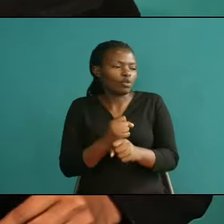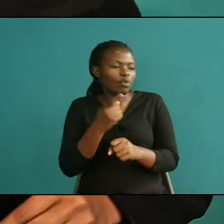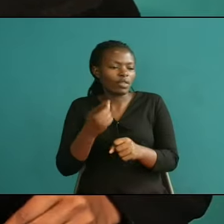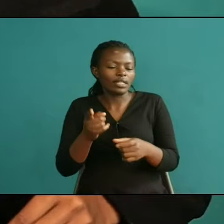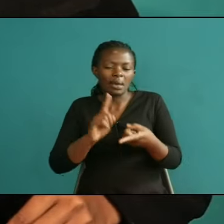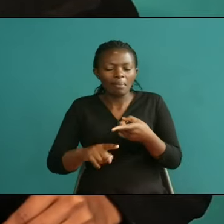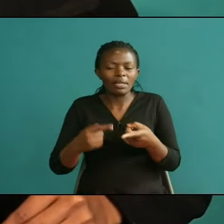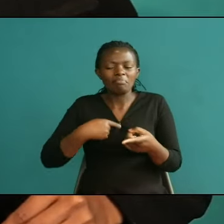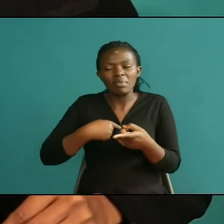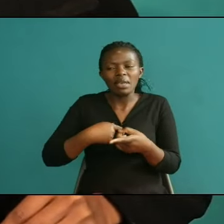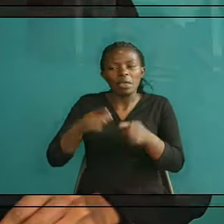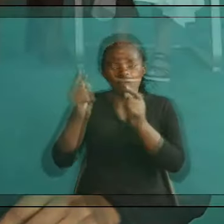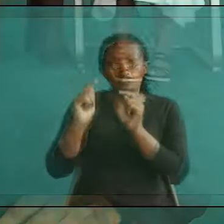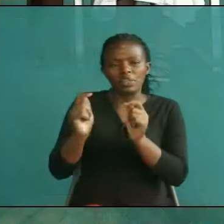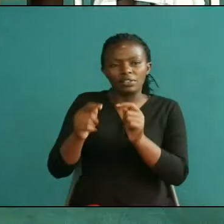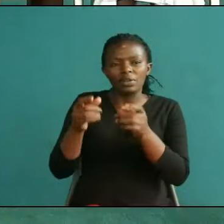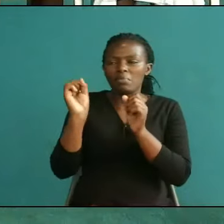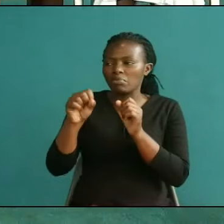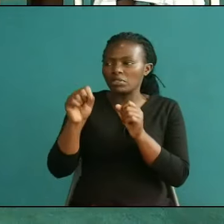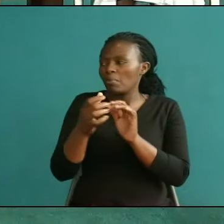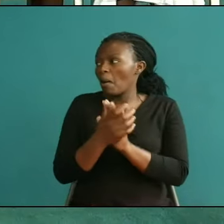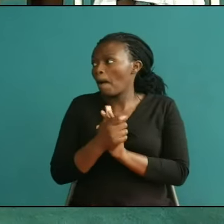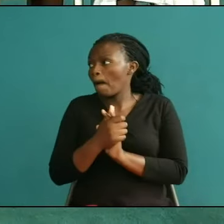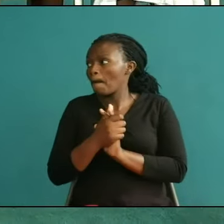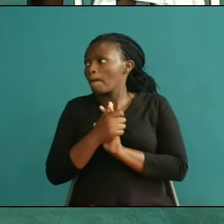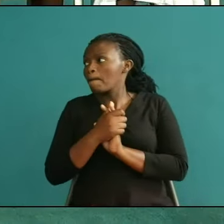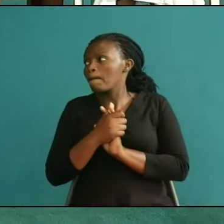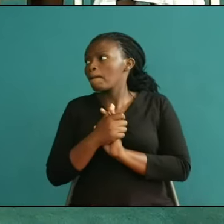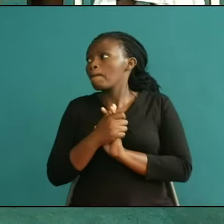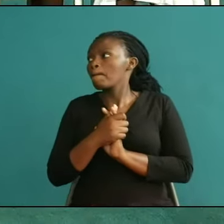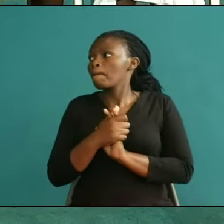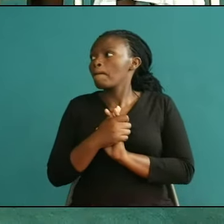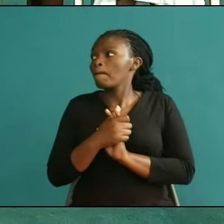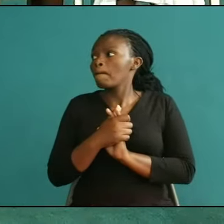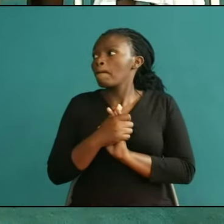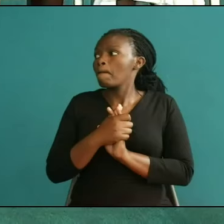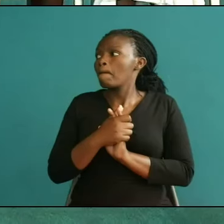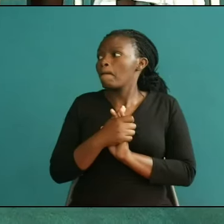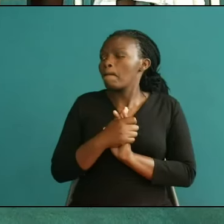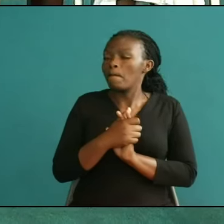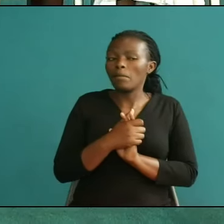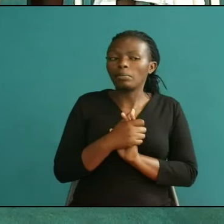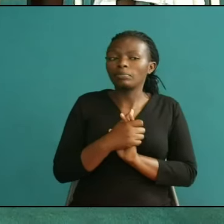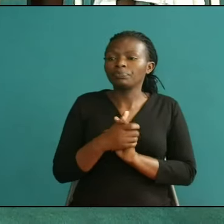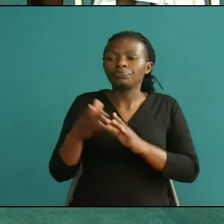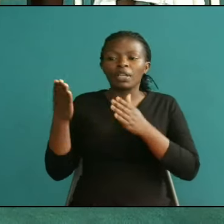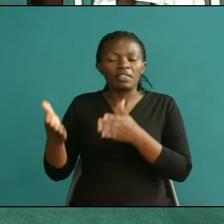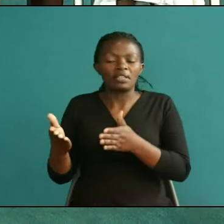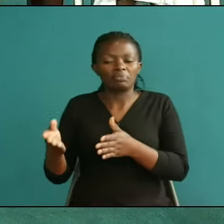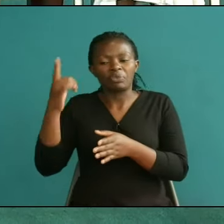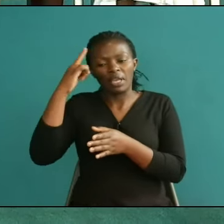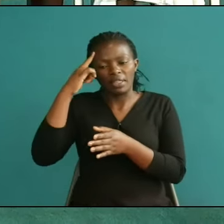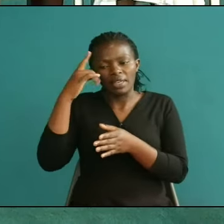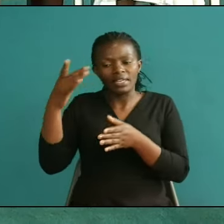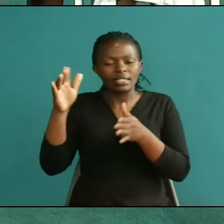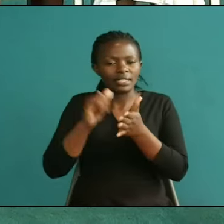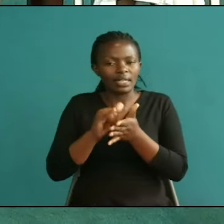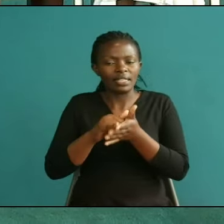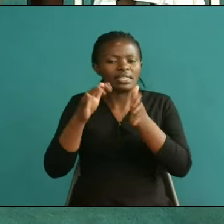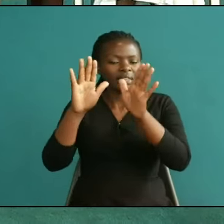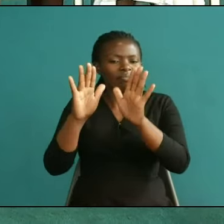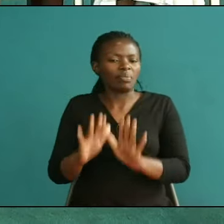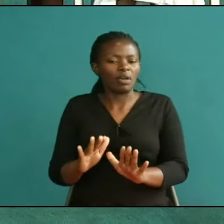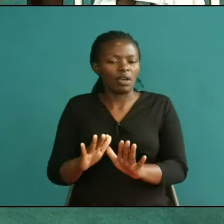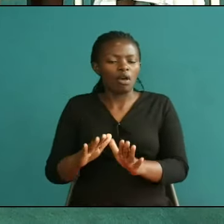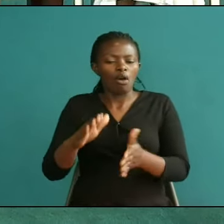would try. What do you think, Avon? I think this is very, very broad, because forgiving somebody